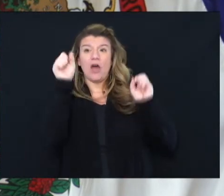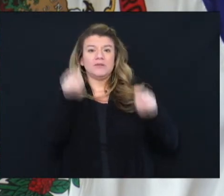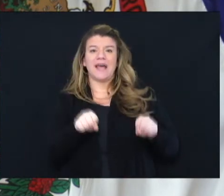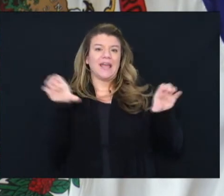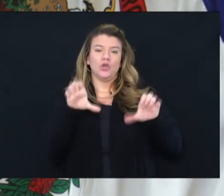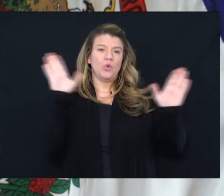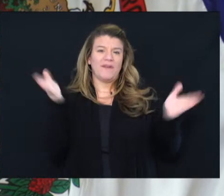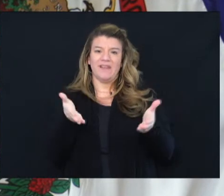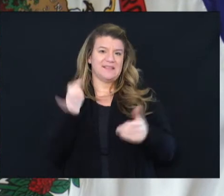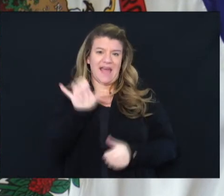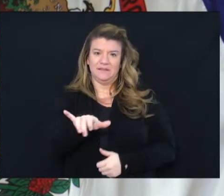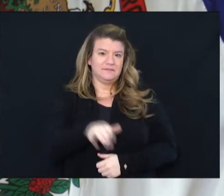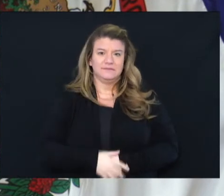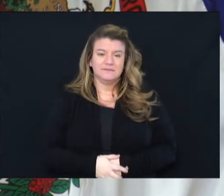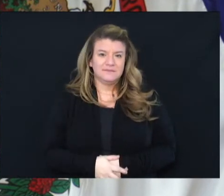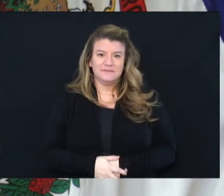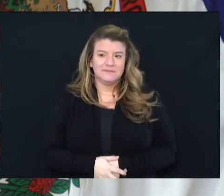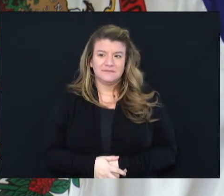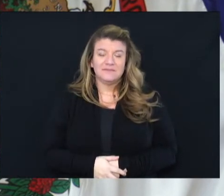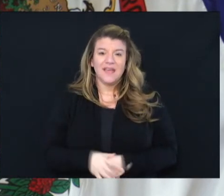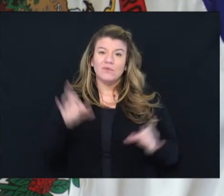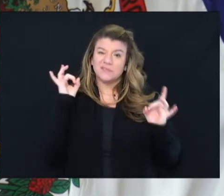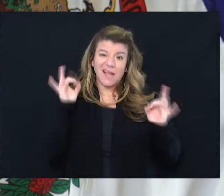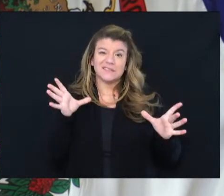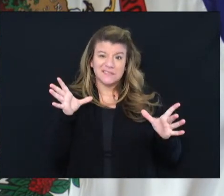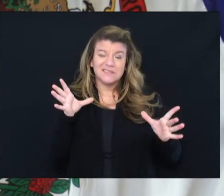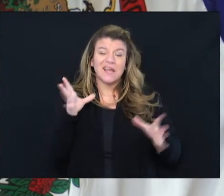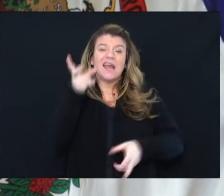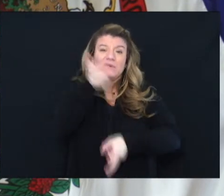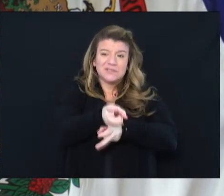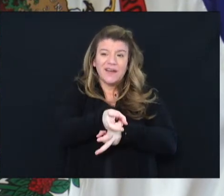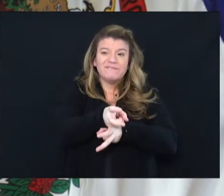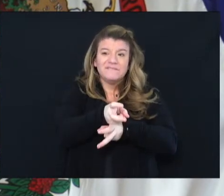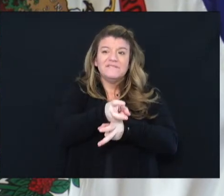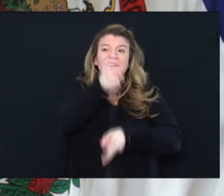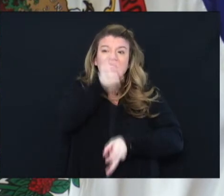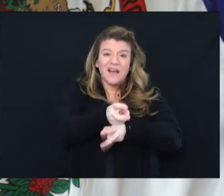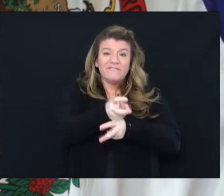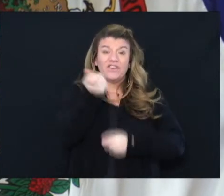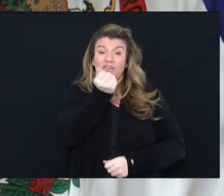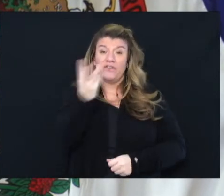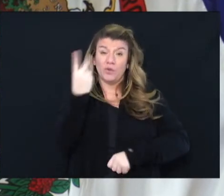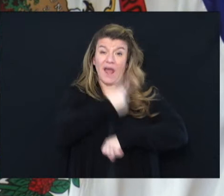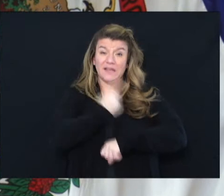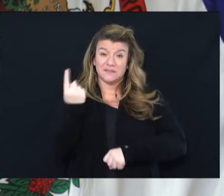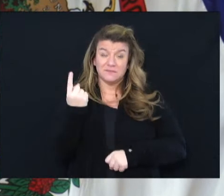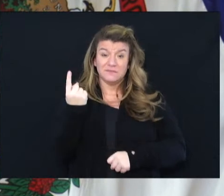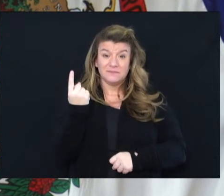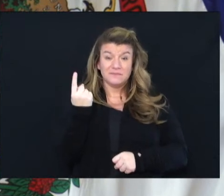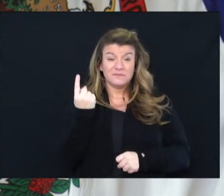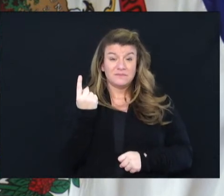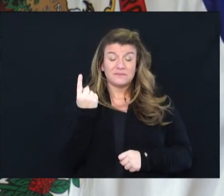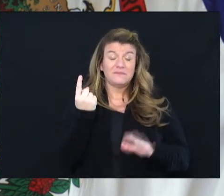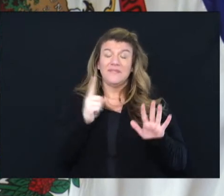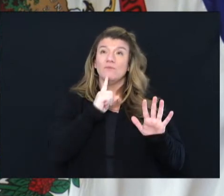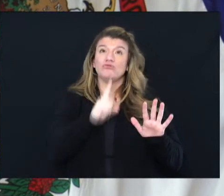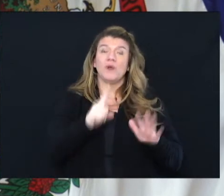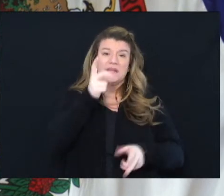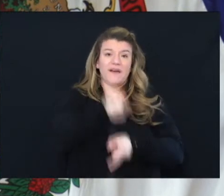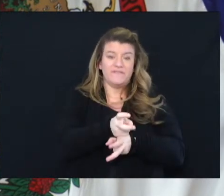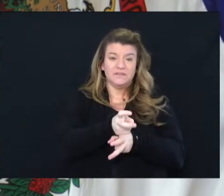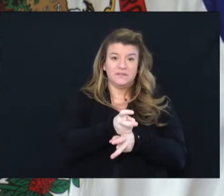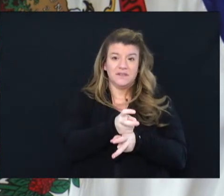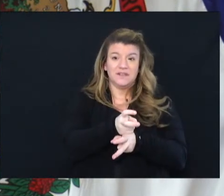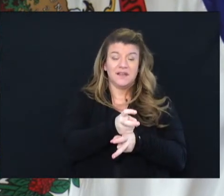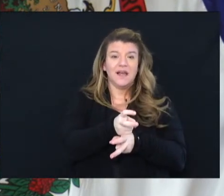you, because it was nasty and it was tough for a couple days. It was really tough. And